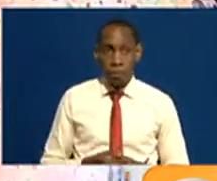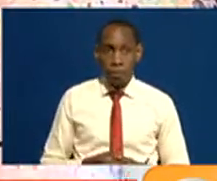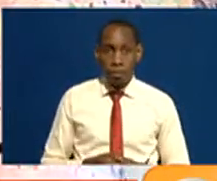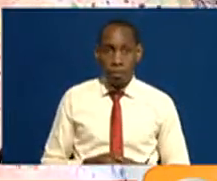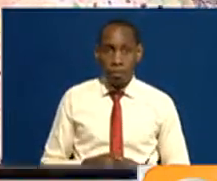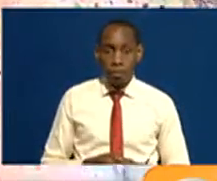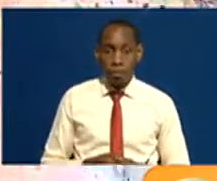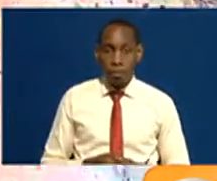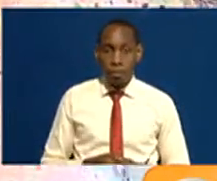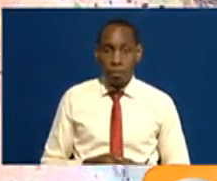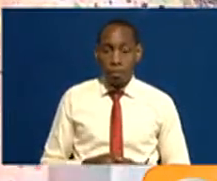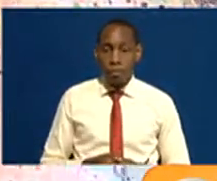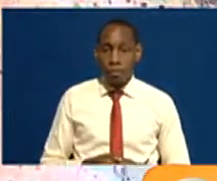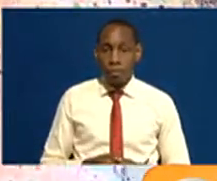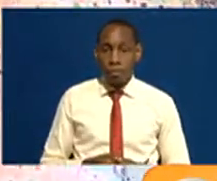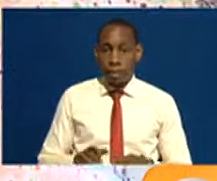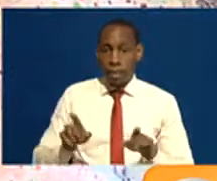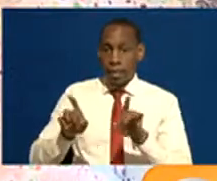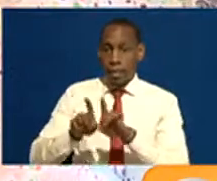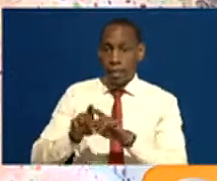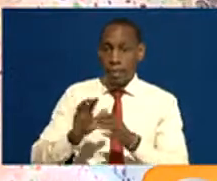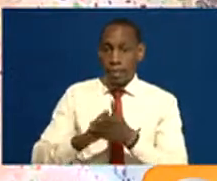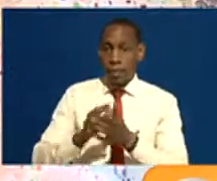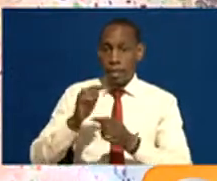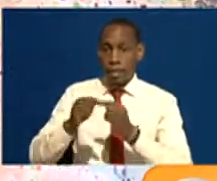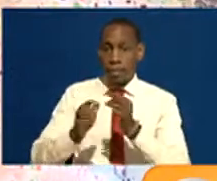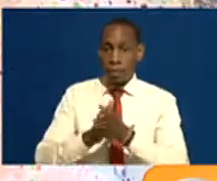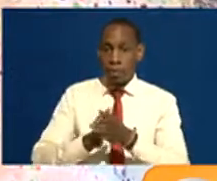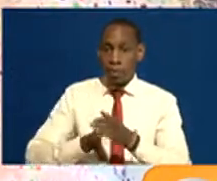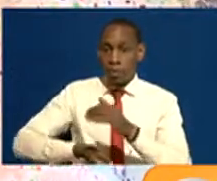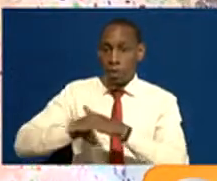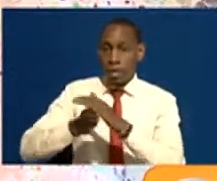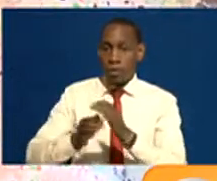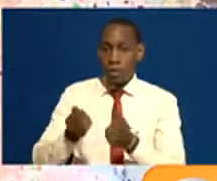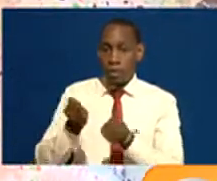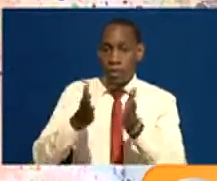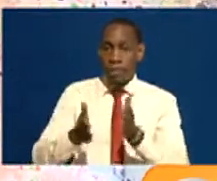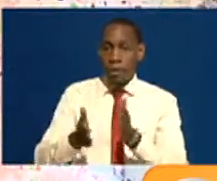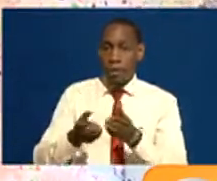which continues to deactivate drivers without notice.